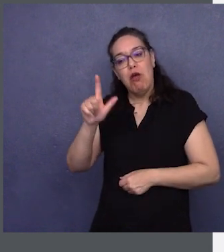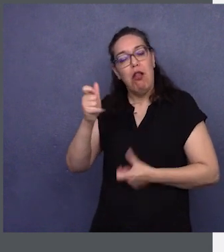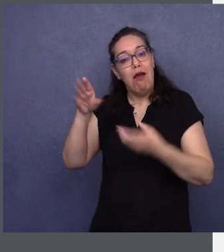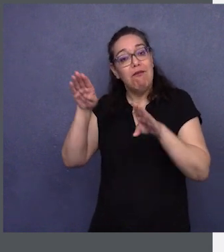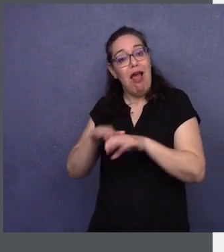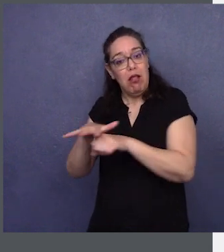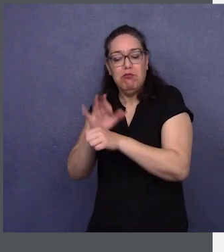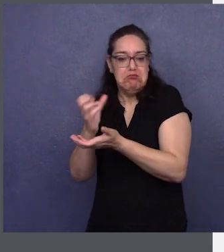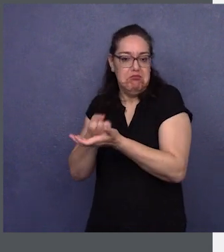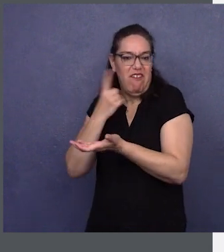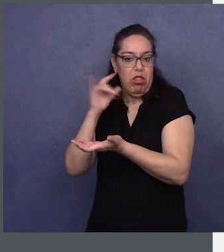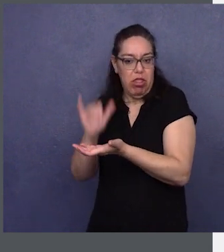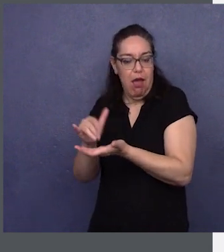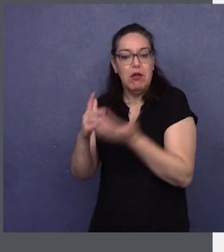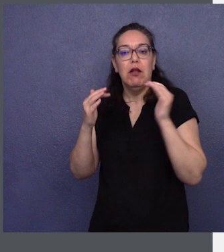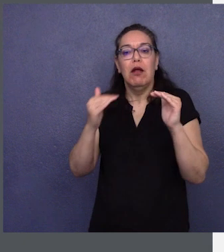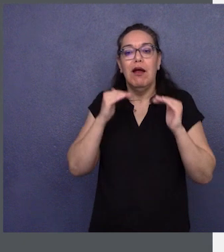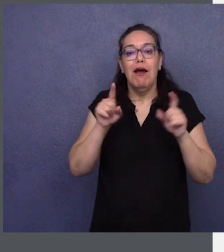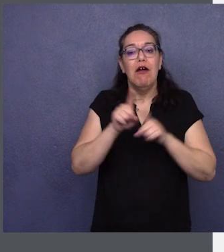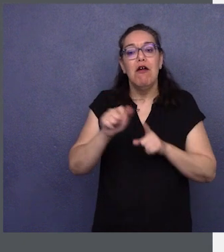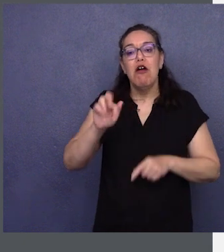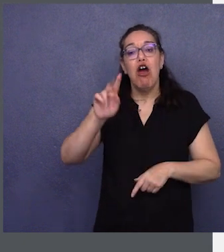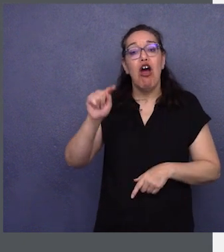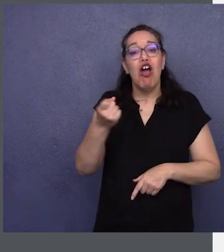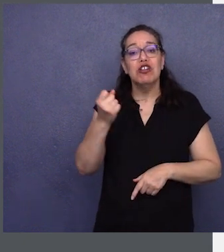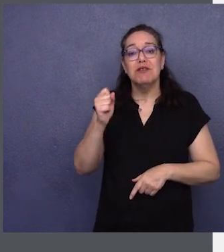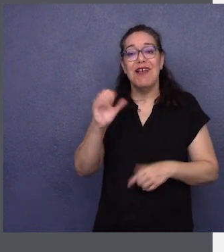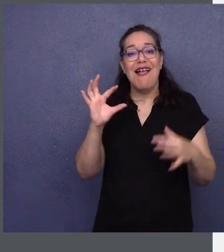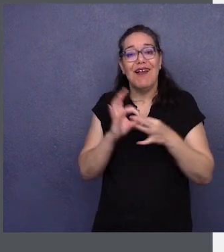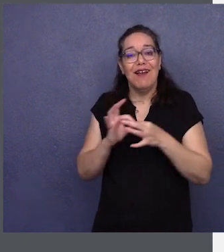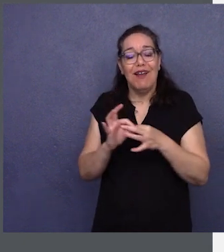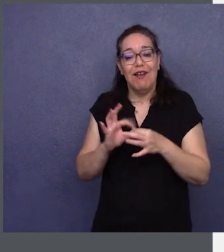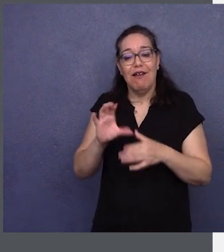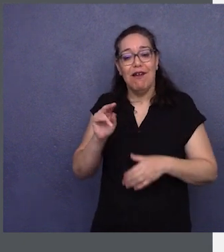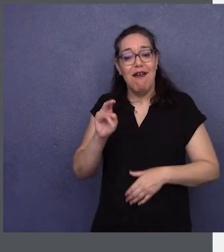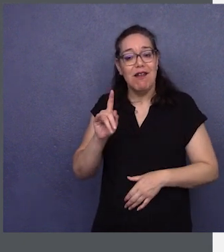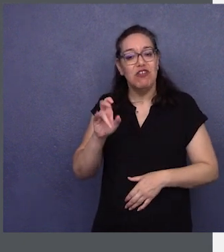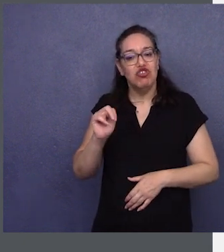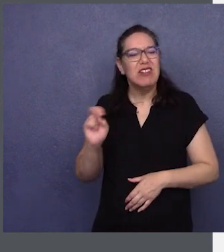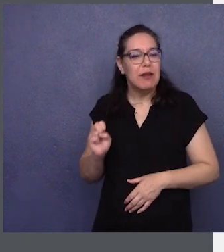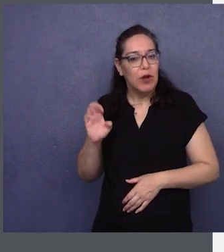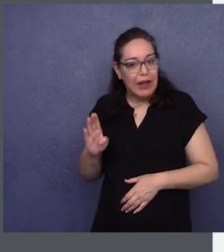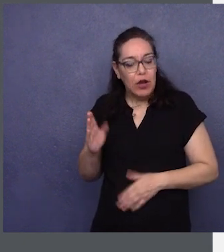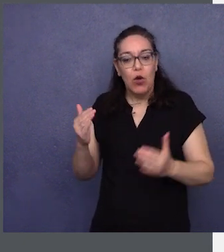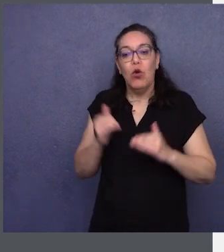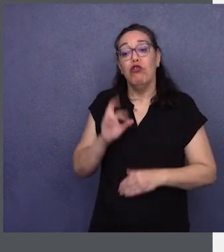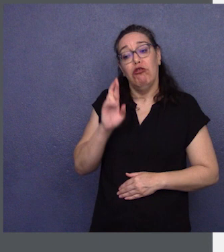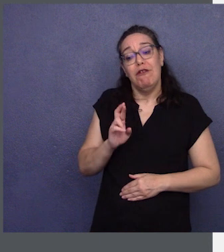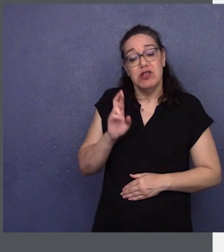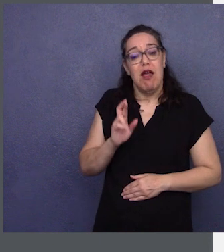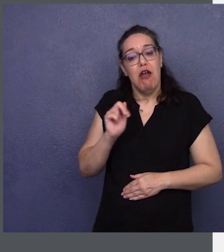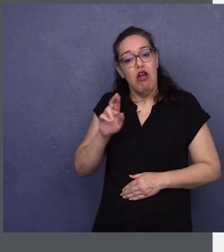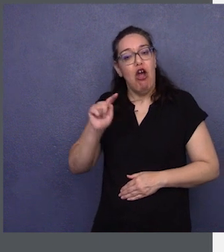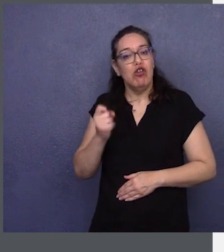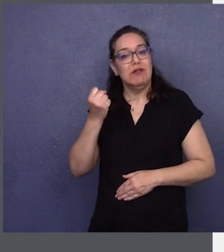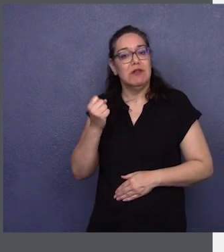that. Same thing with Arts Connection in San Bernardino and Riverside Arts Council.